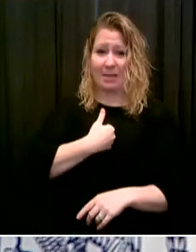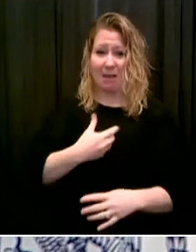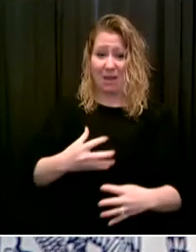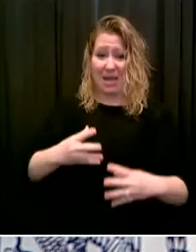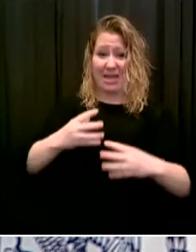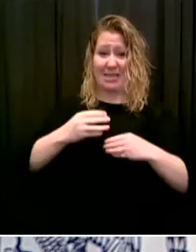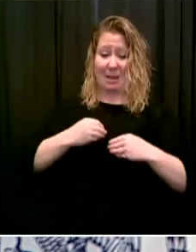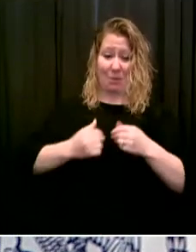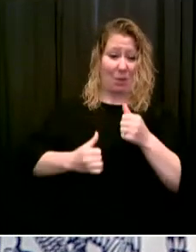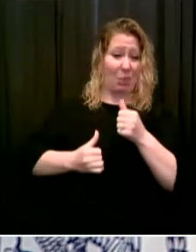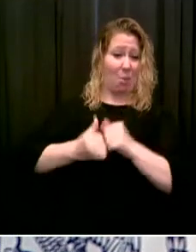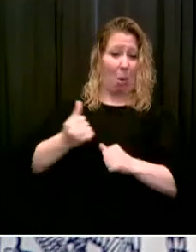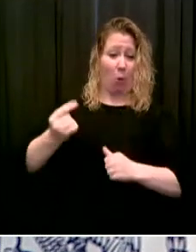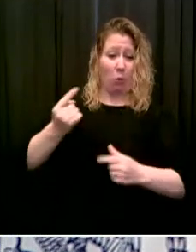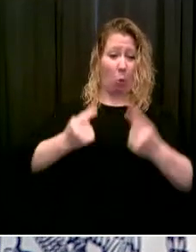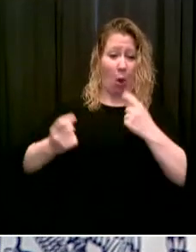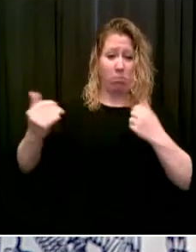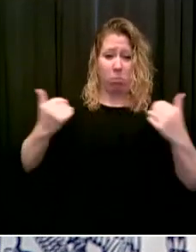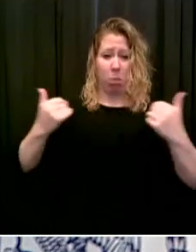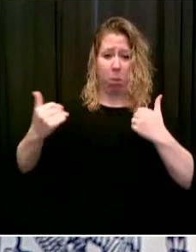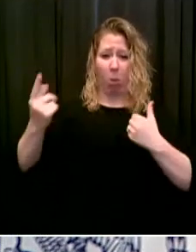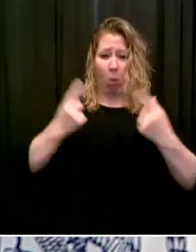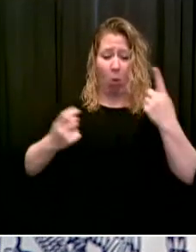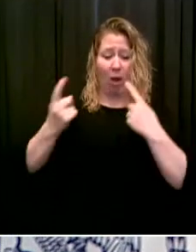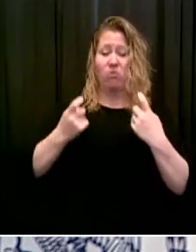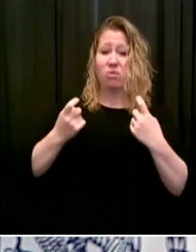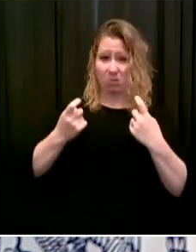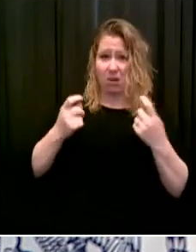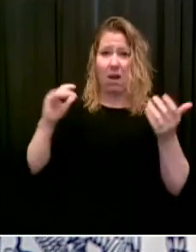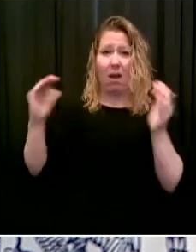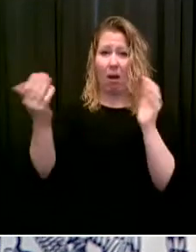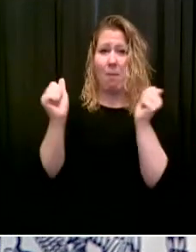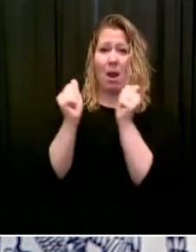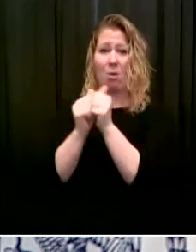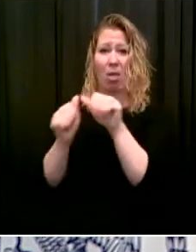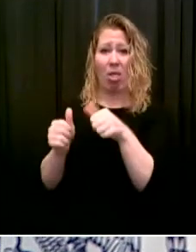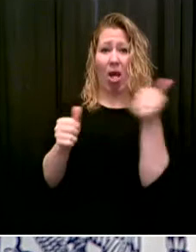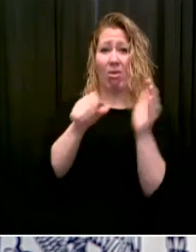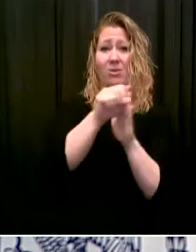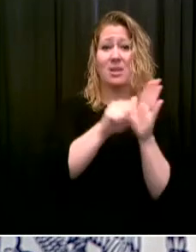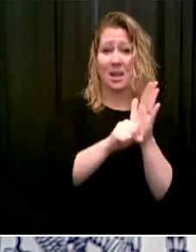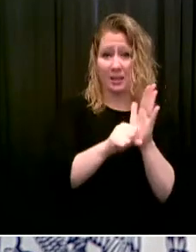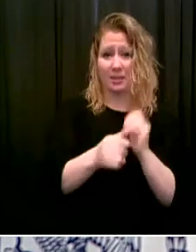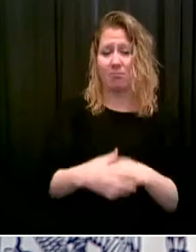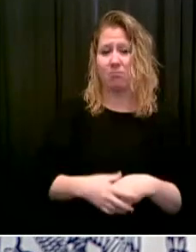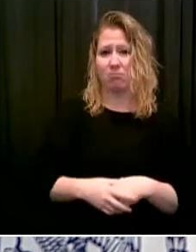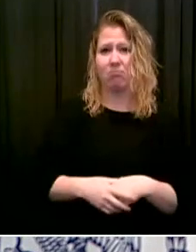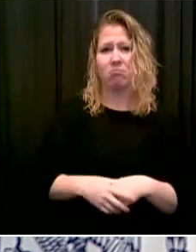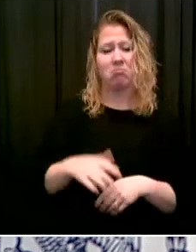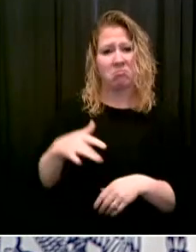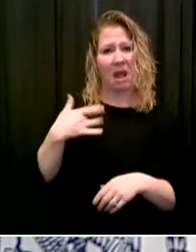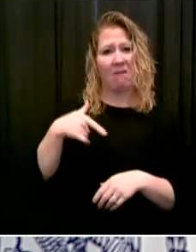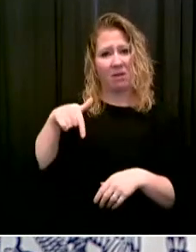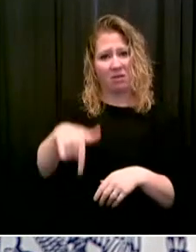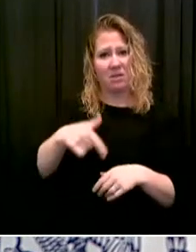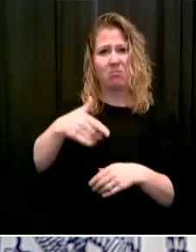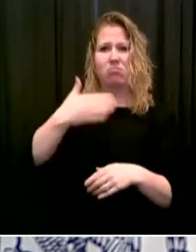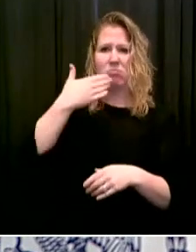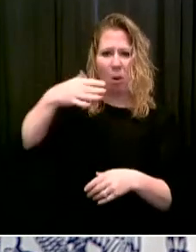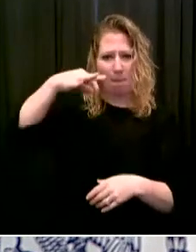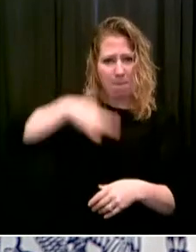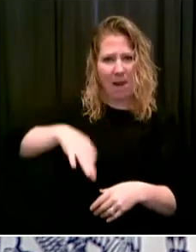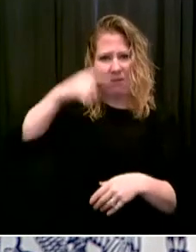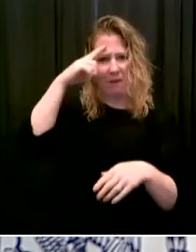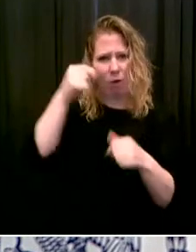in the nation, and I think it's been very healthy for everyone. So we'll continue these briefings. I would say, as has